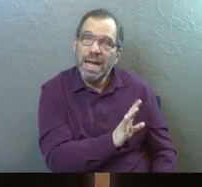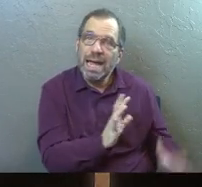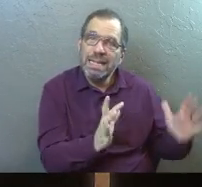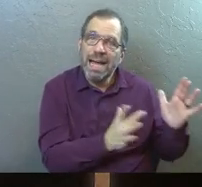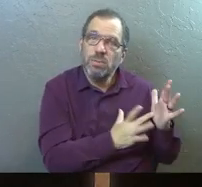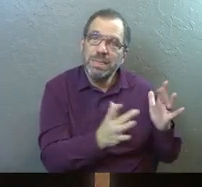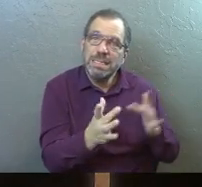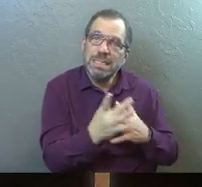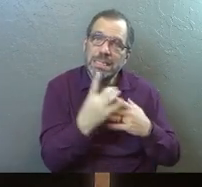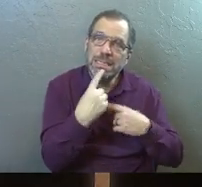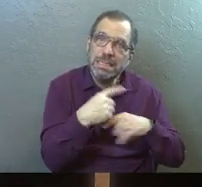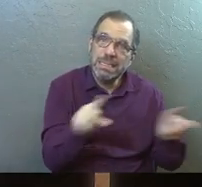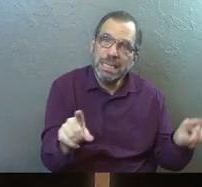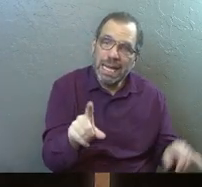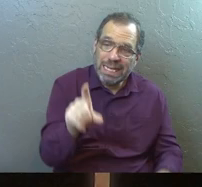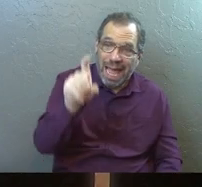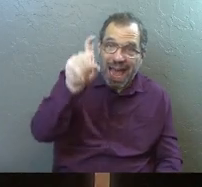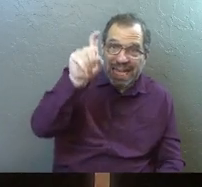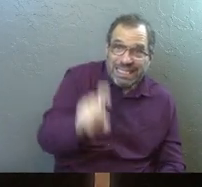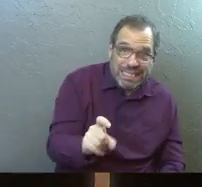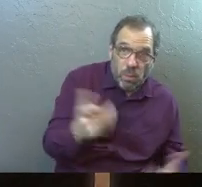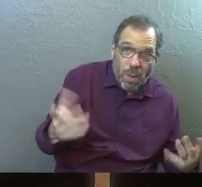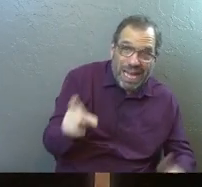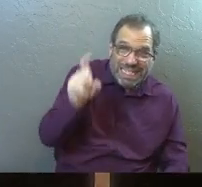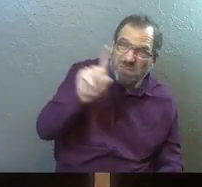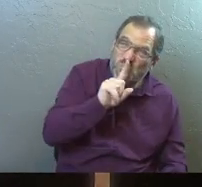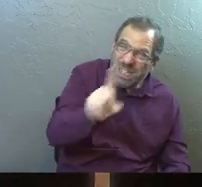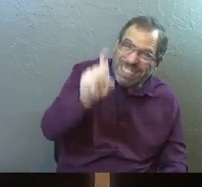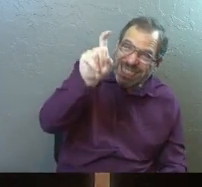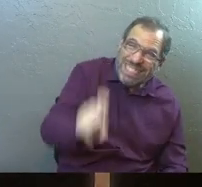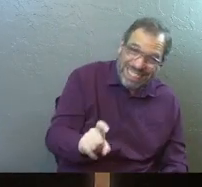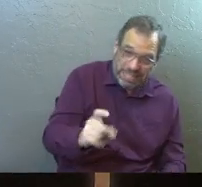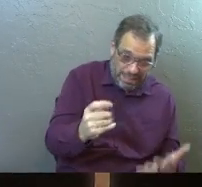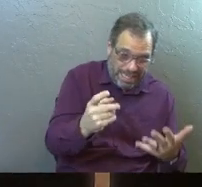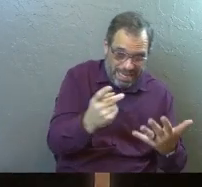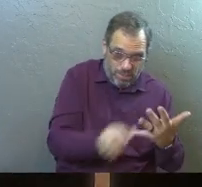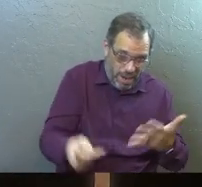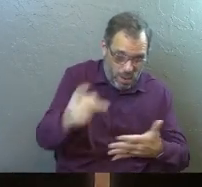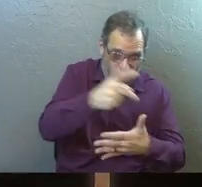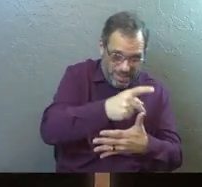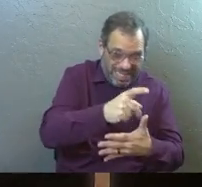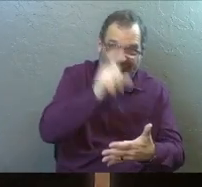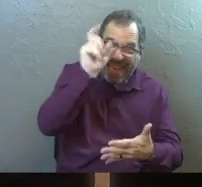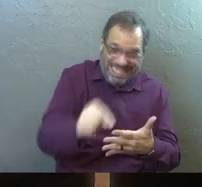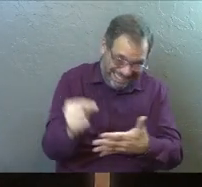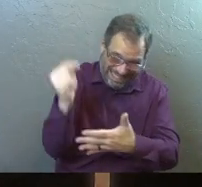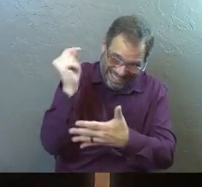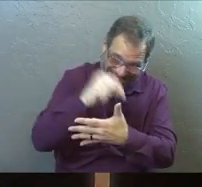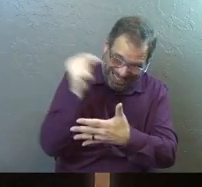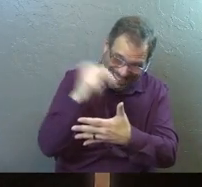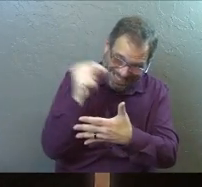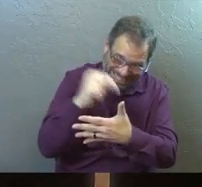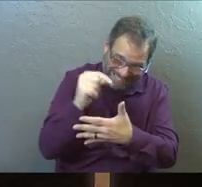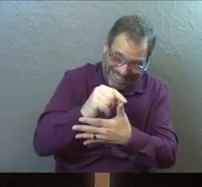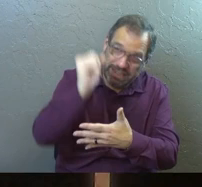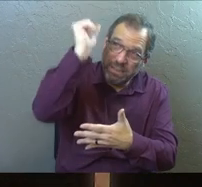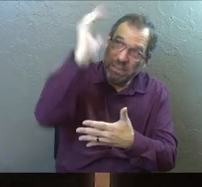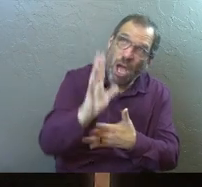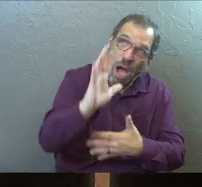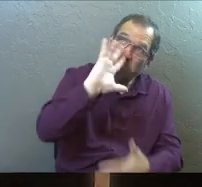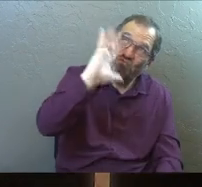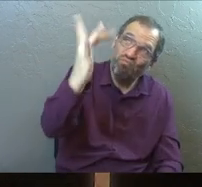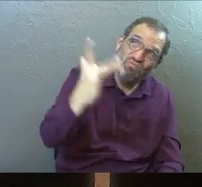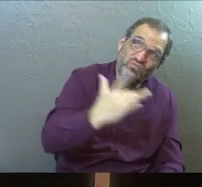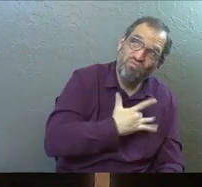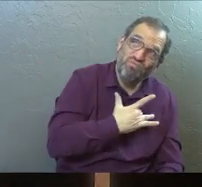was declaring. What I really need. He's sorting his priorities. This is what I really need is God to